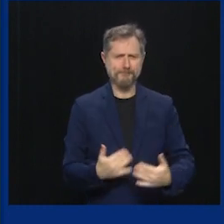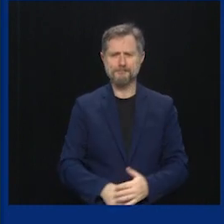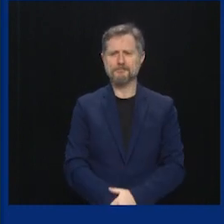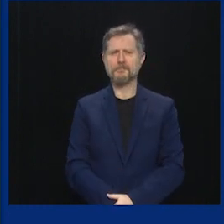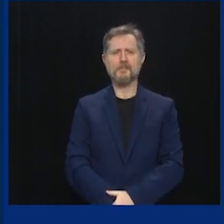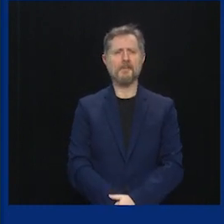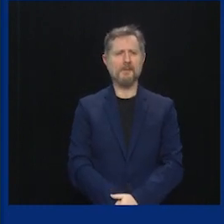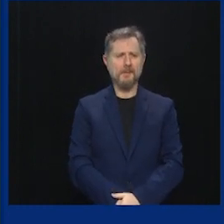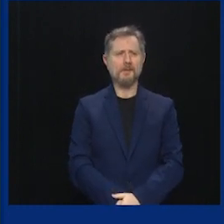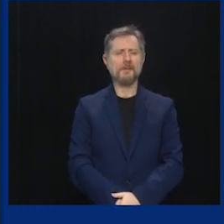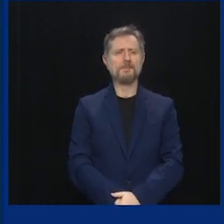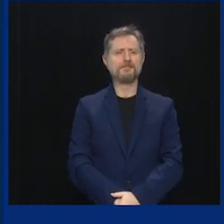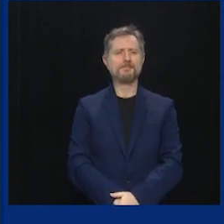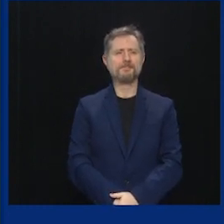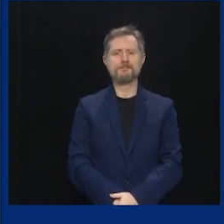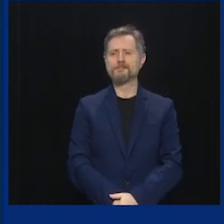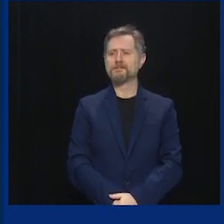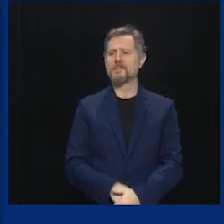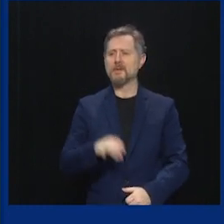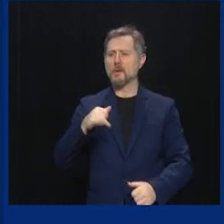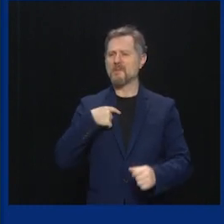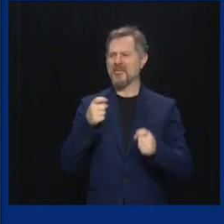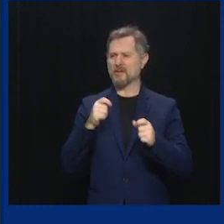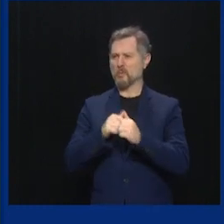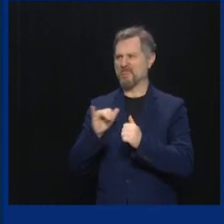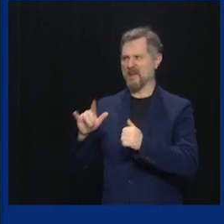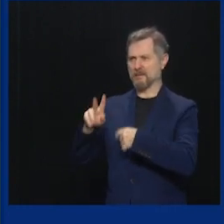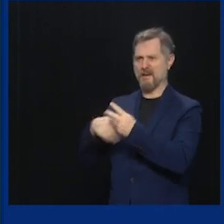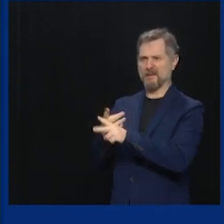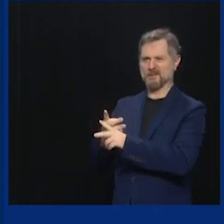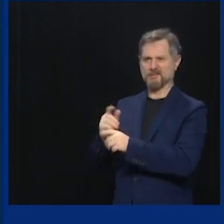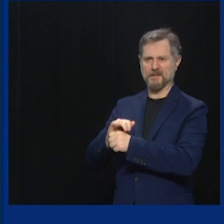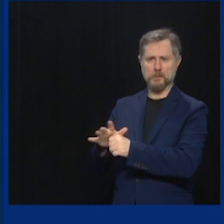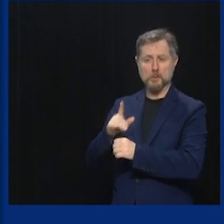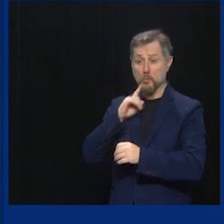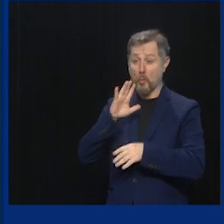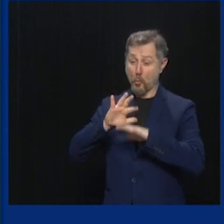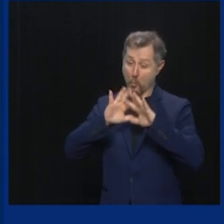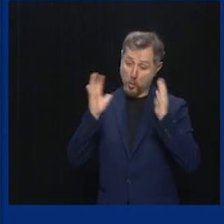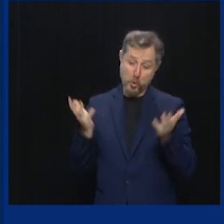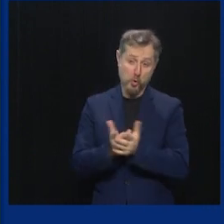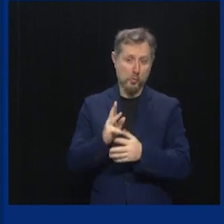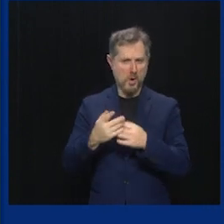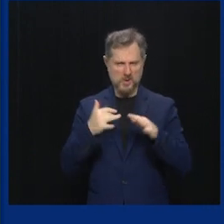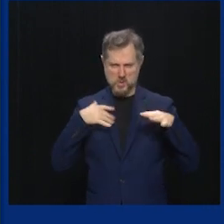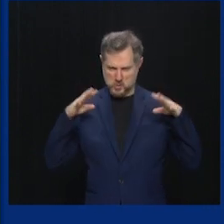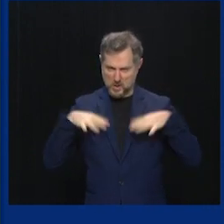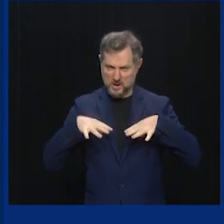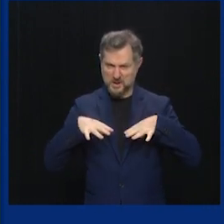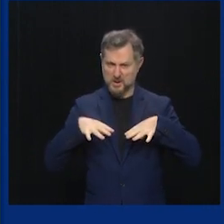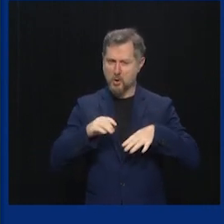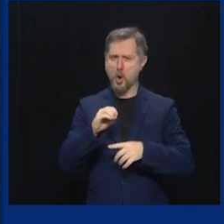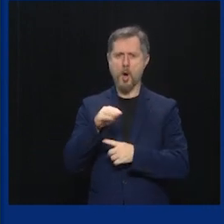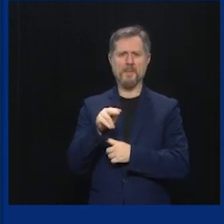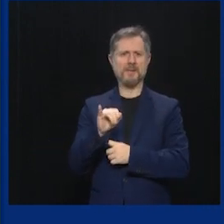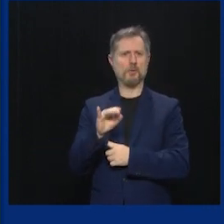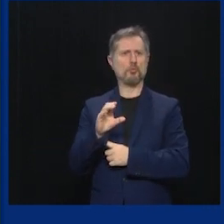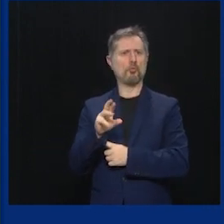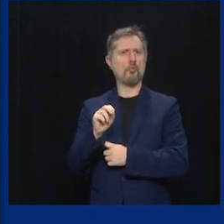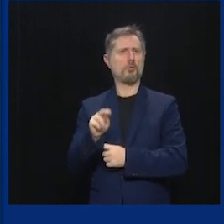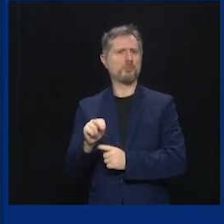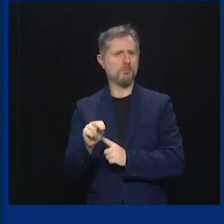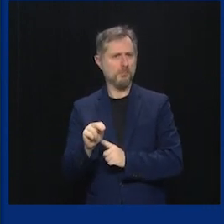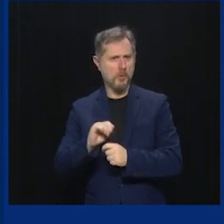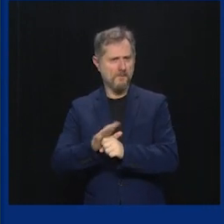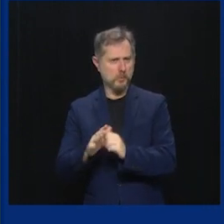an issue that we're grappling with right now. We have, the world is paying attention to this. So we're monitoring it globally. We're monitoring it here in New York State. And